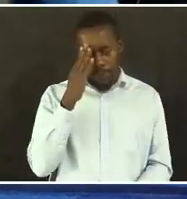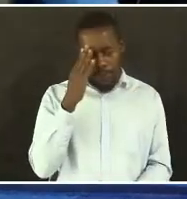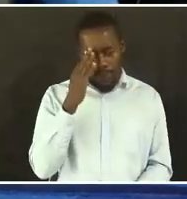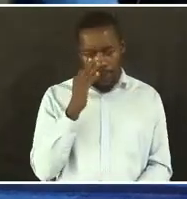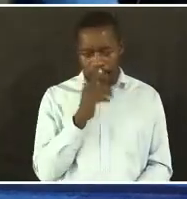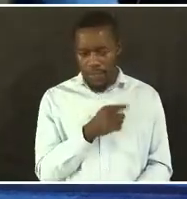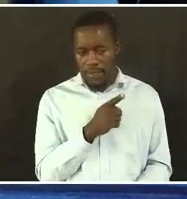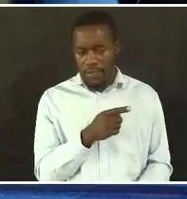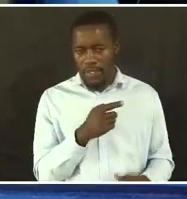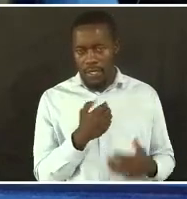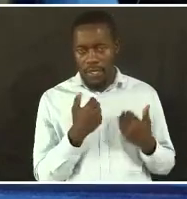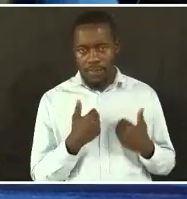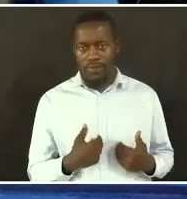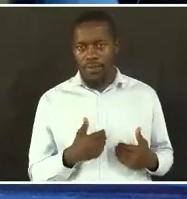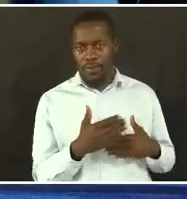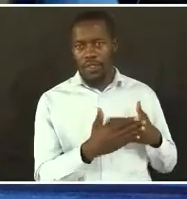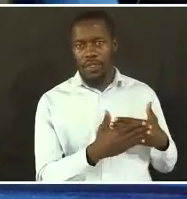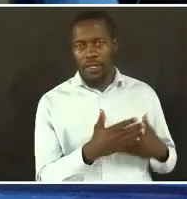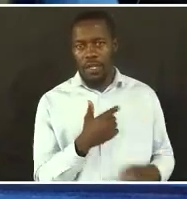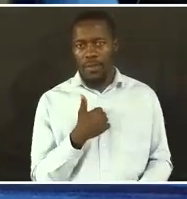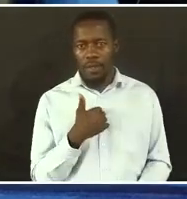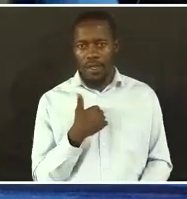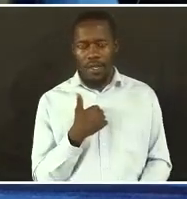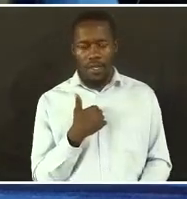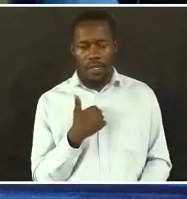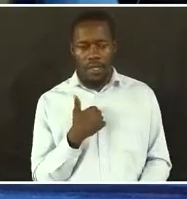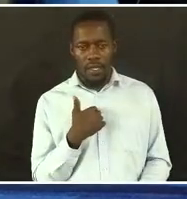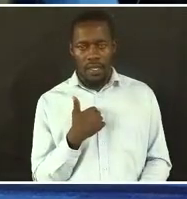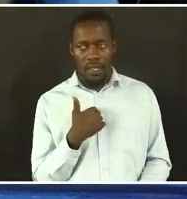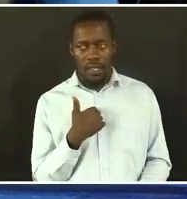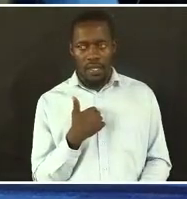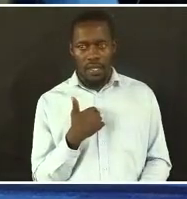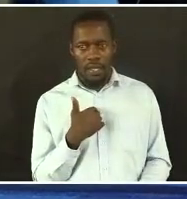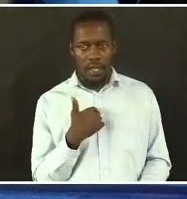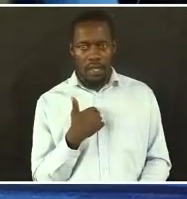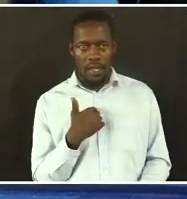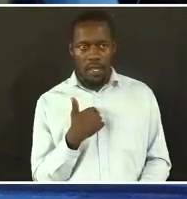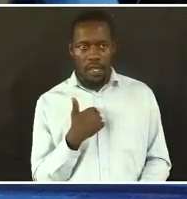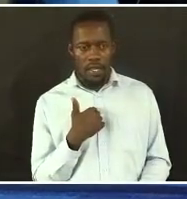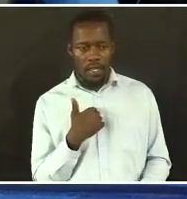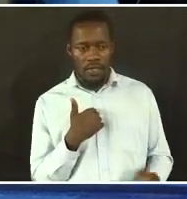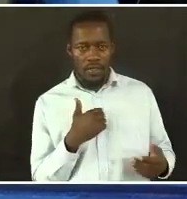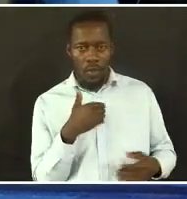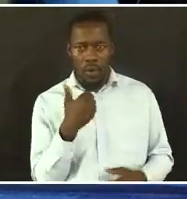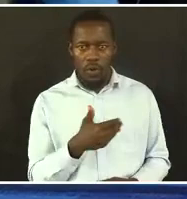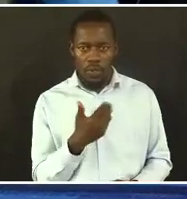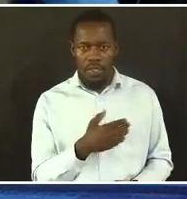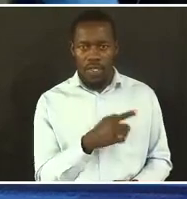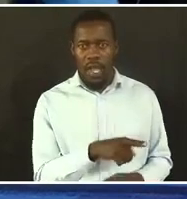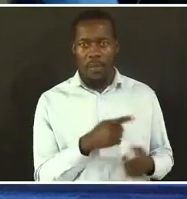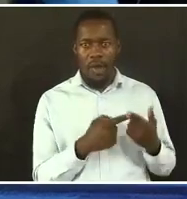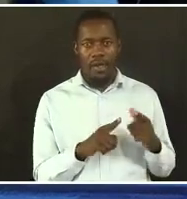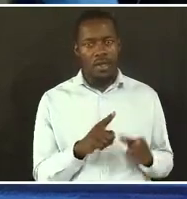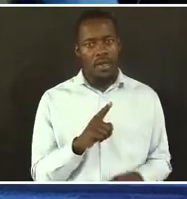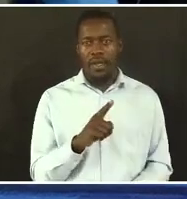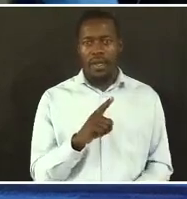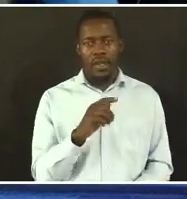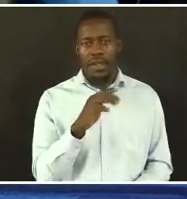me, I found her here. And I've never seen anyone coming to visit